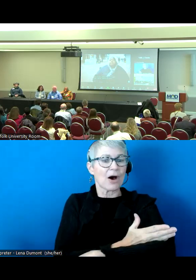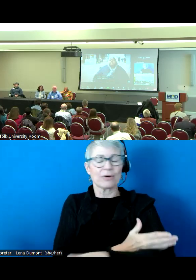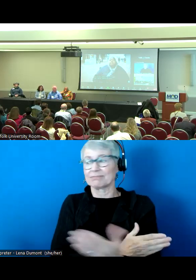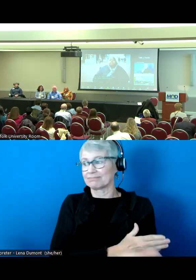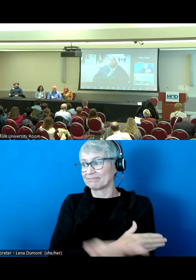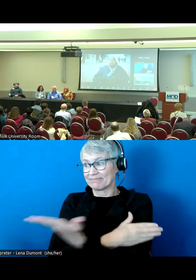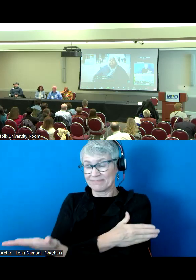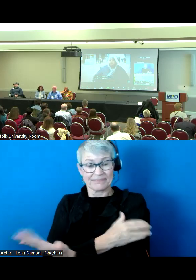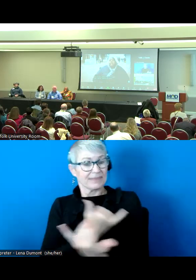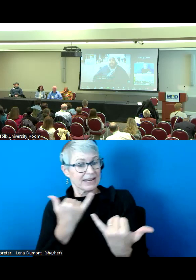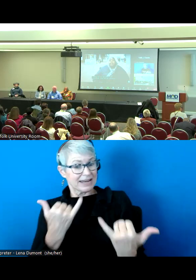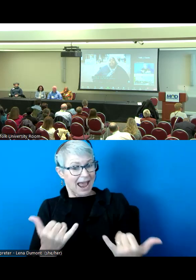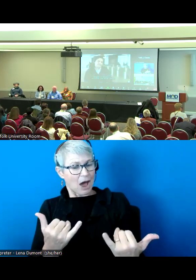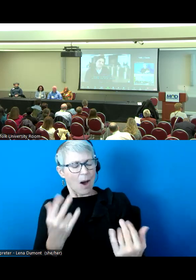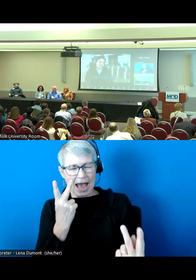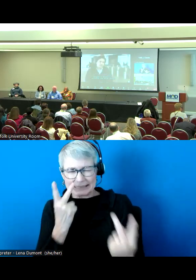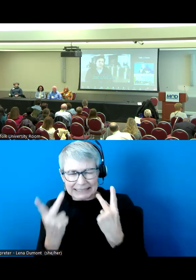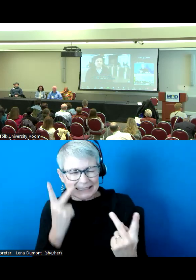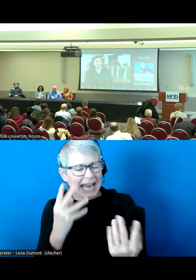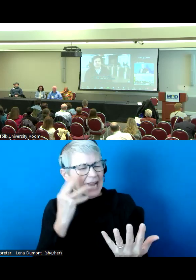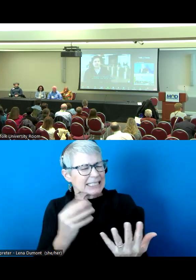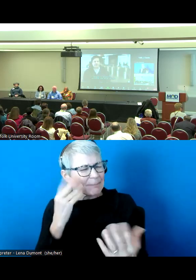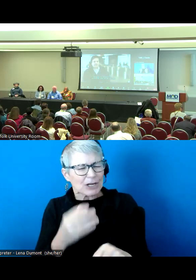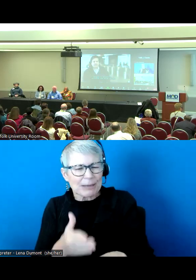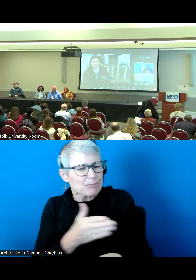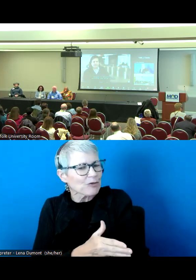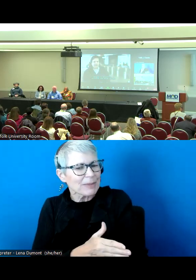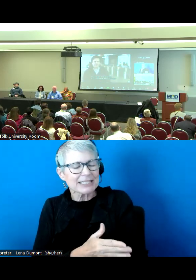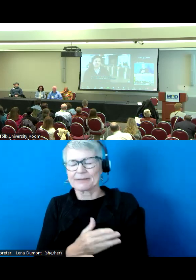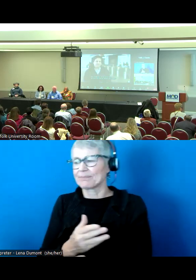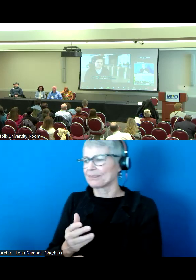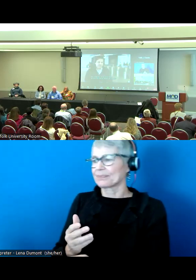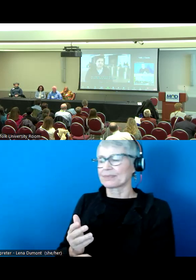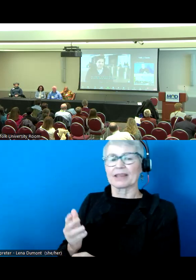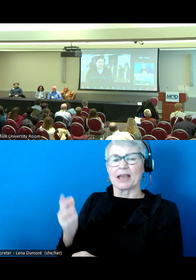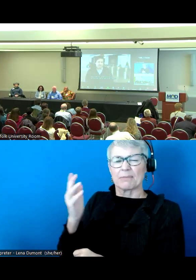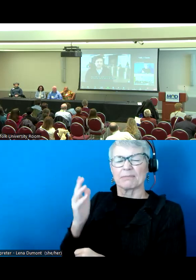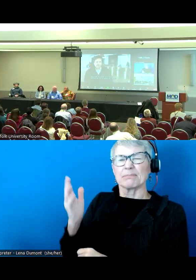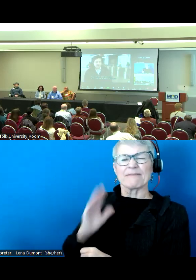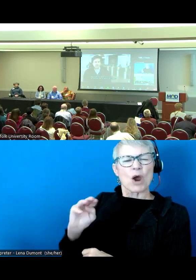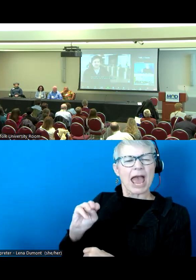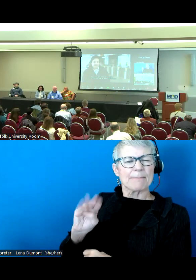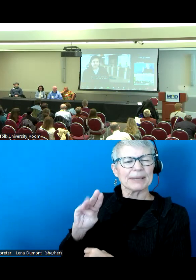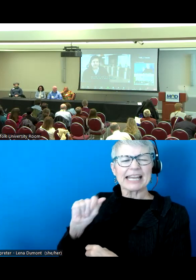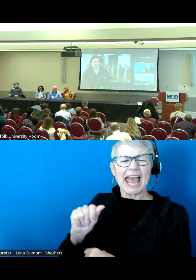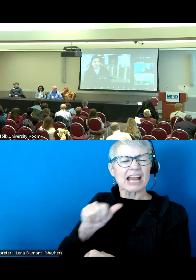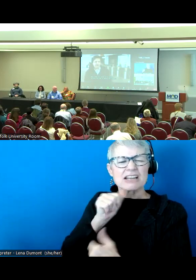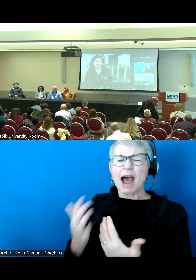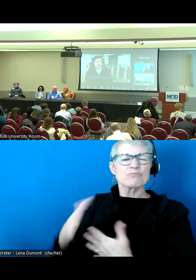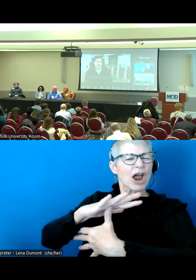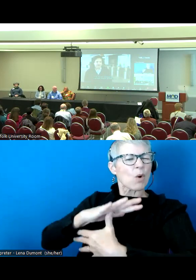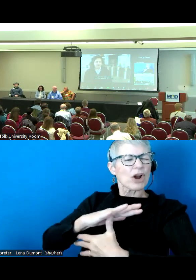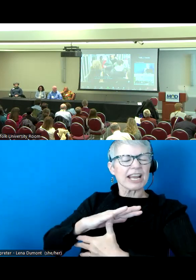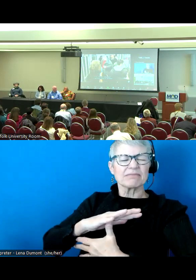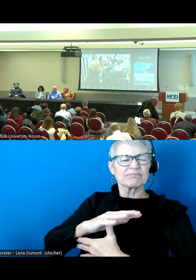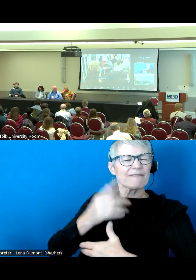sitting around and watching them happen. Before it wasn't a priority for total access, it now is. And I'm very proud to be a part of that.